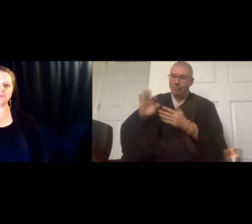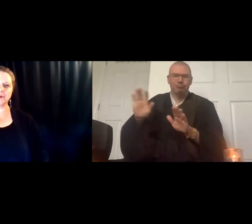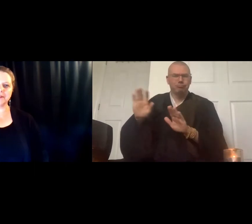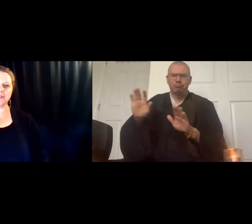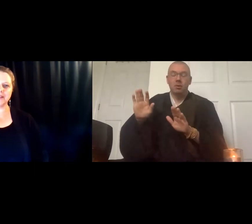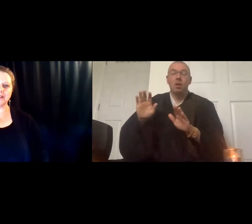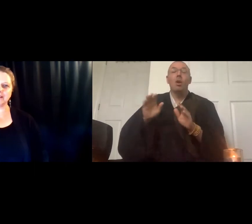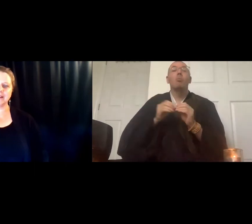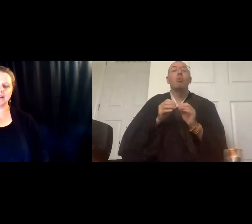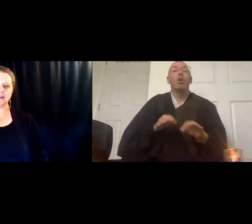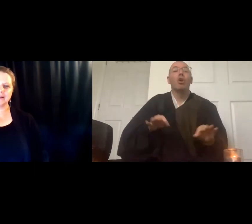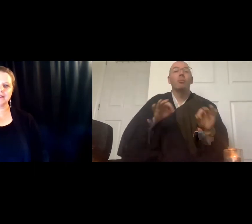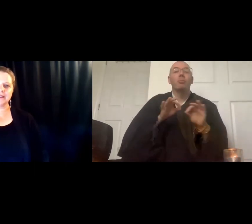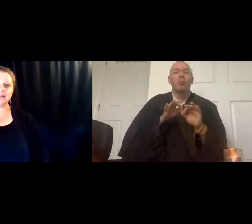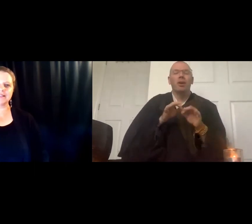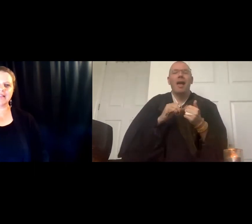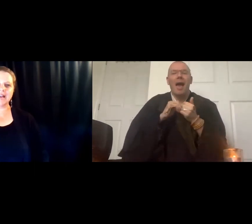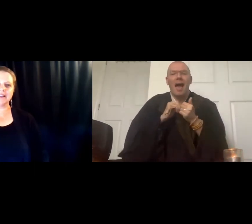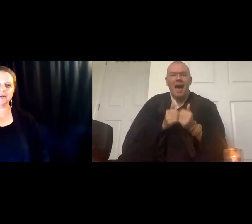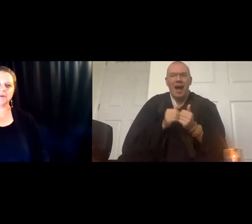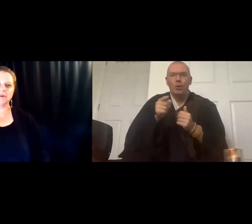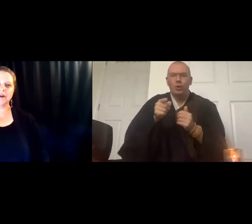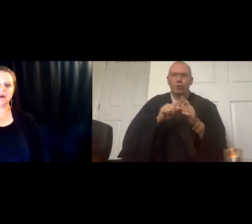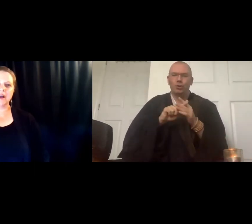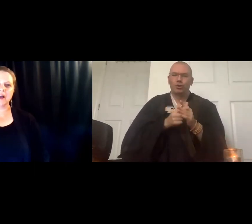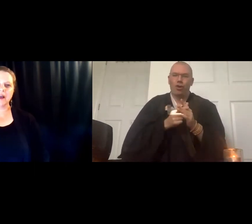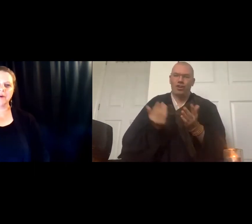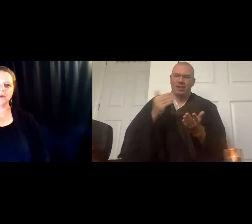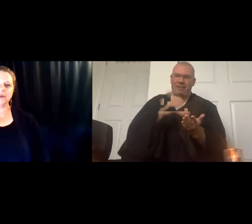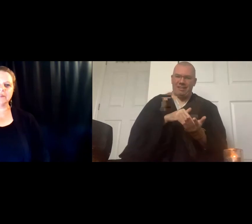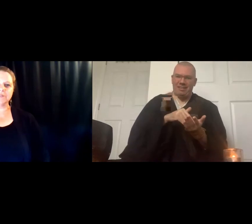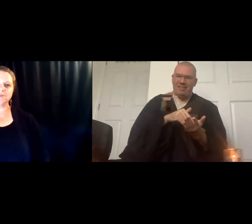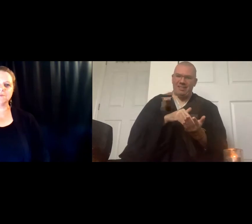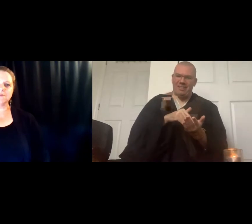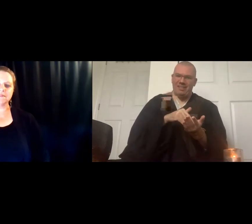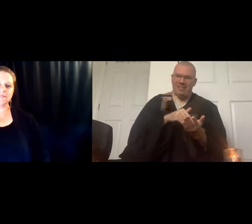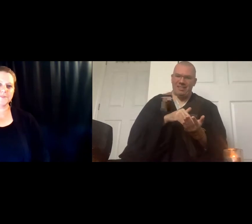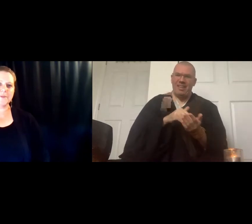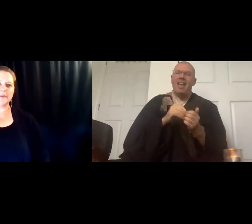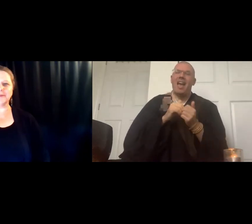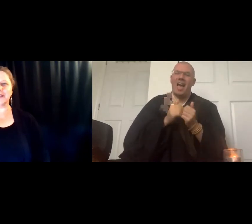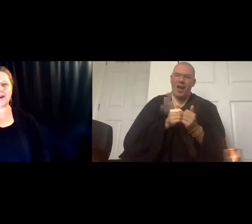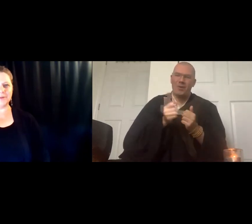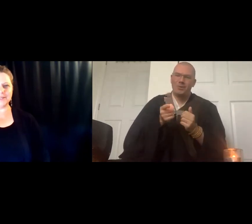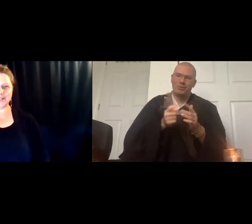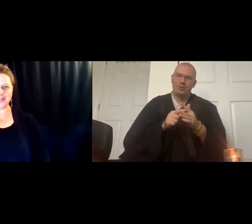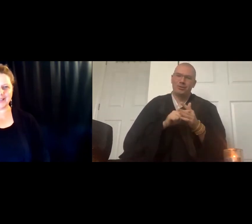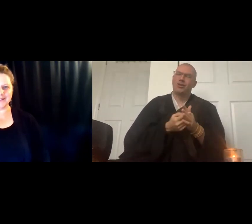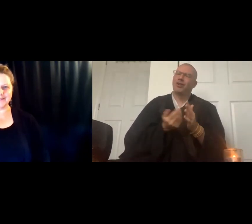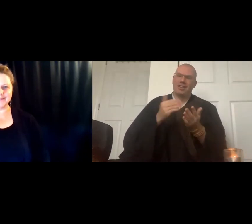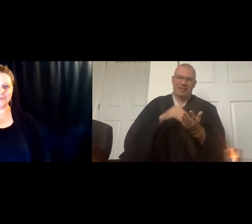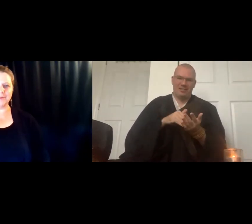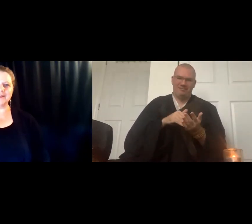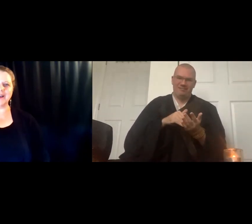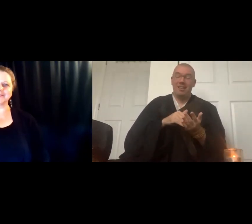most important thing is that we need to just remember we can always start